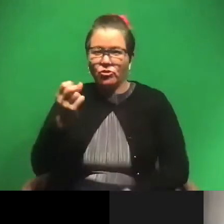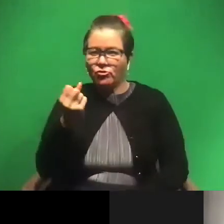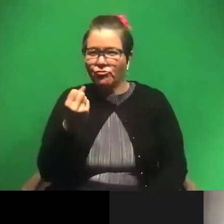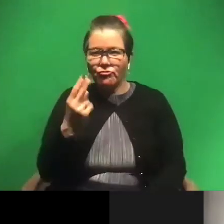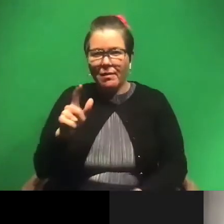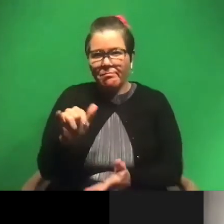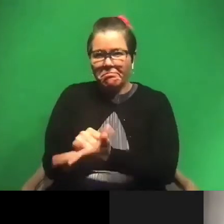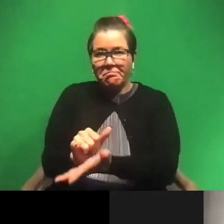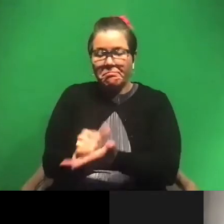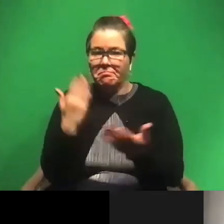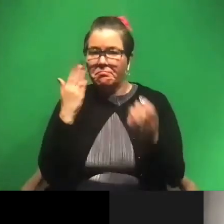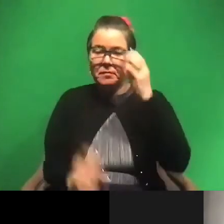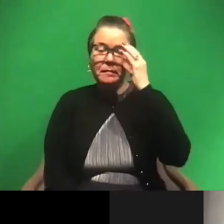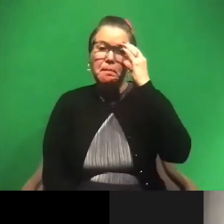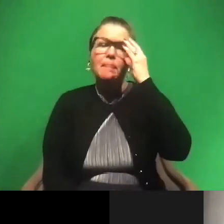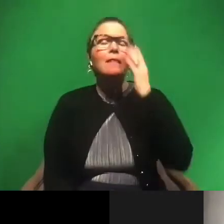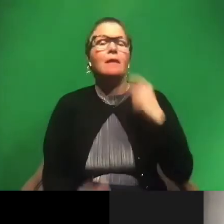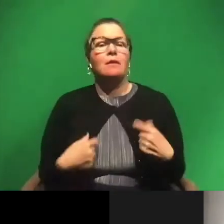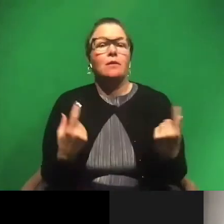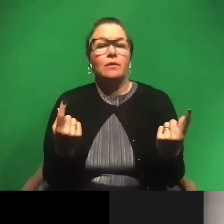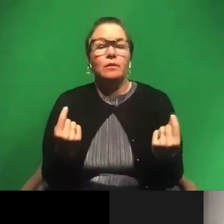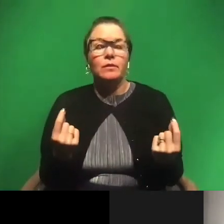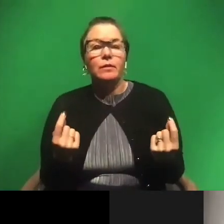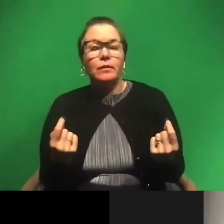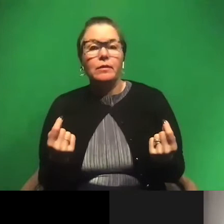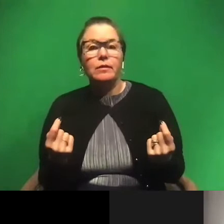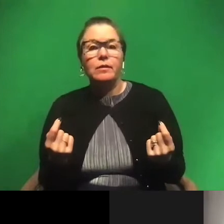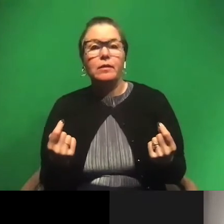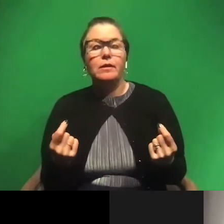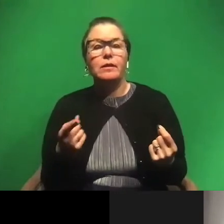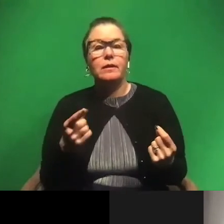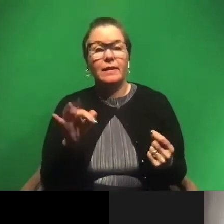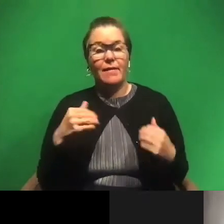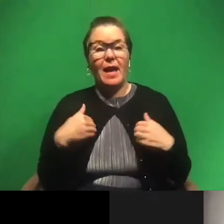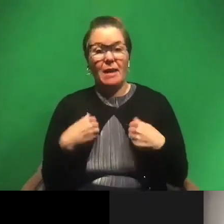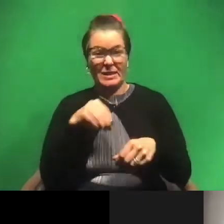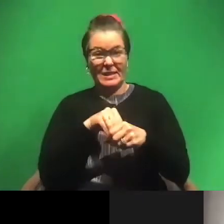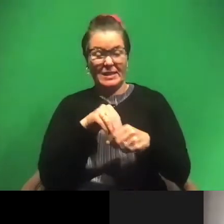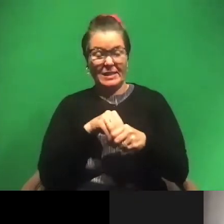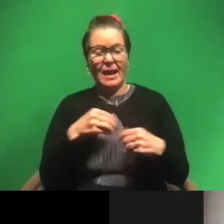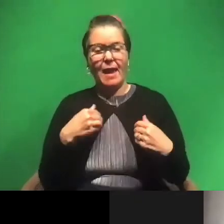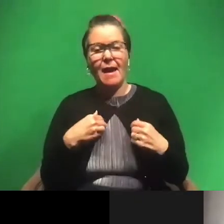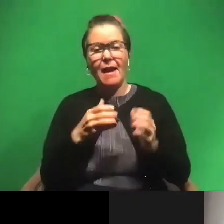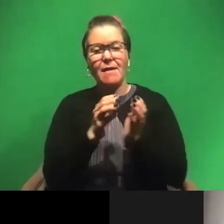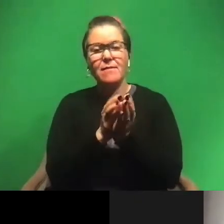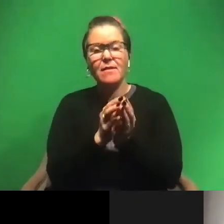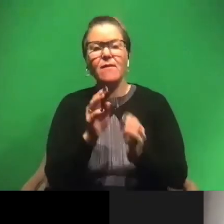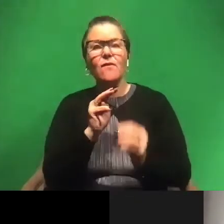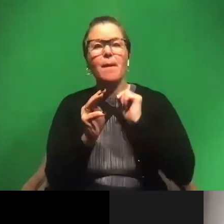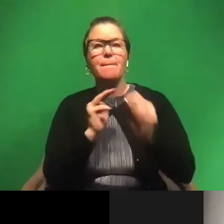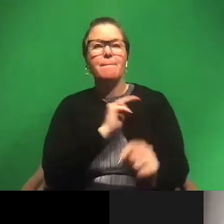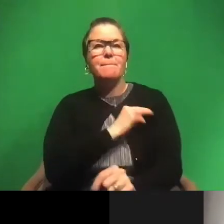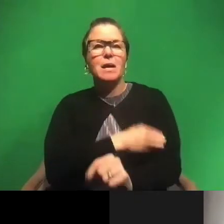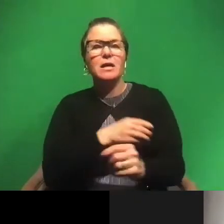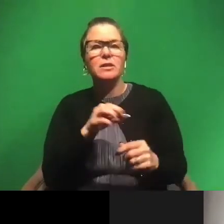And what we have to do is, so if the animal's in here, they have like a little bit of muscle and we pull it back and